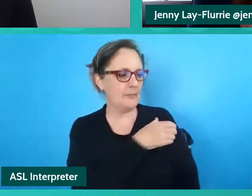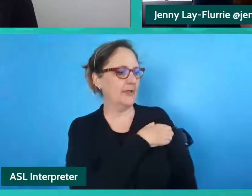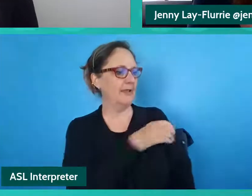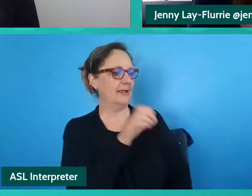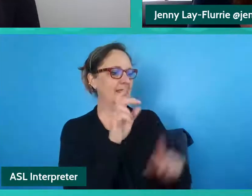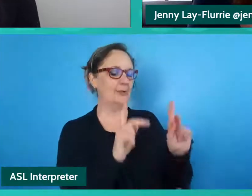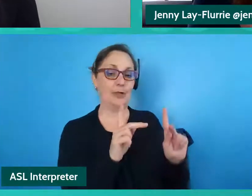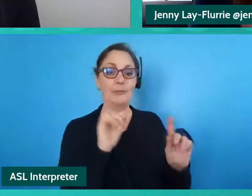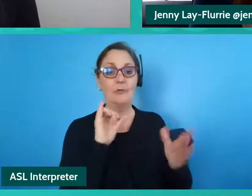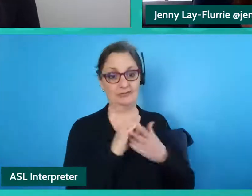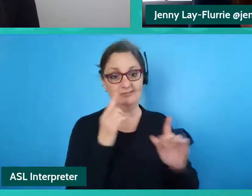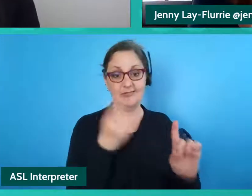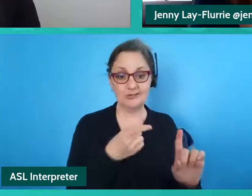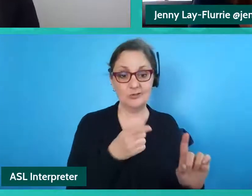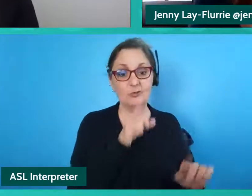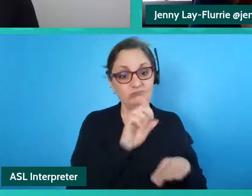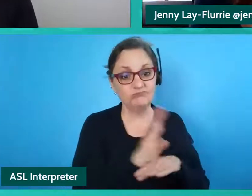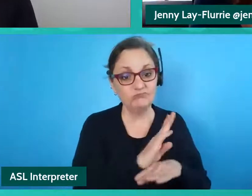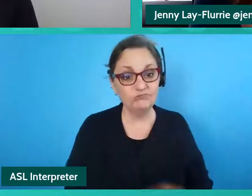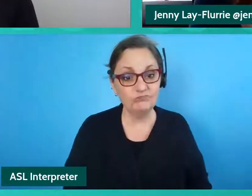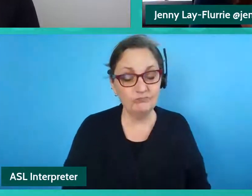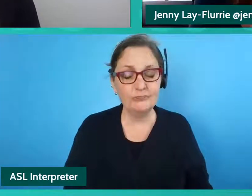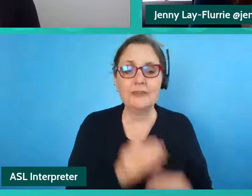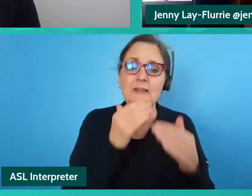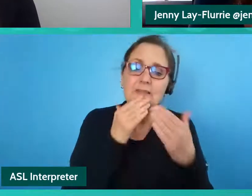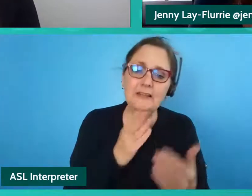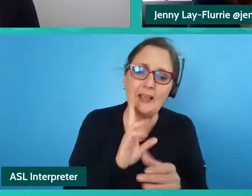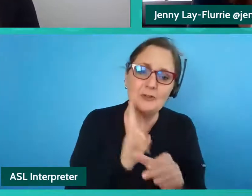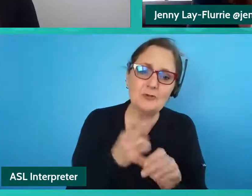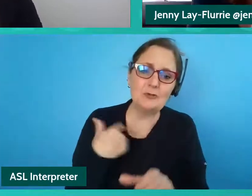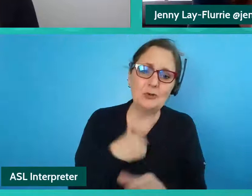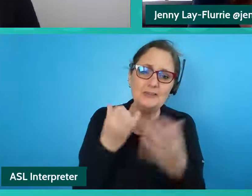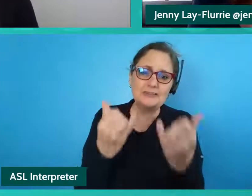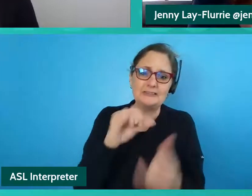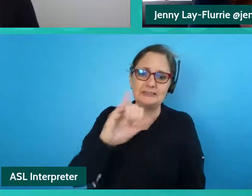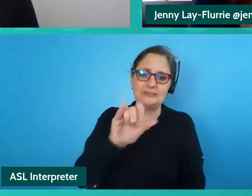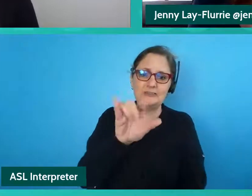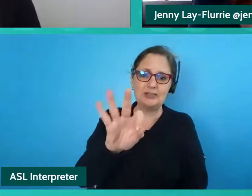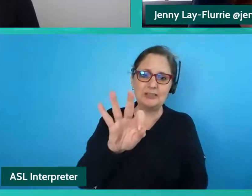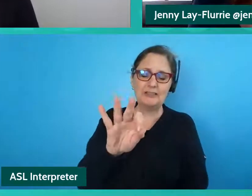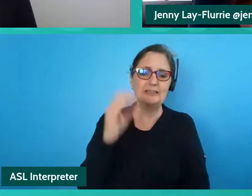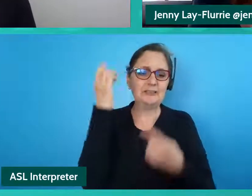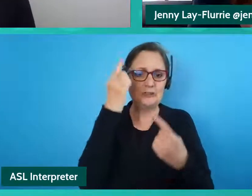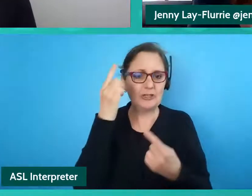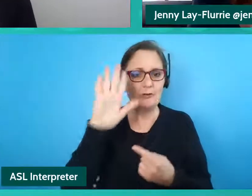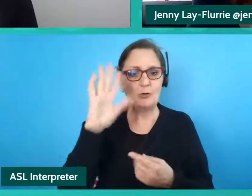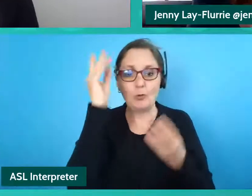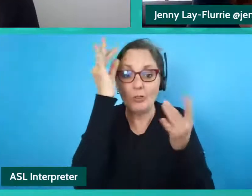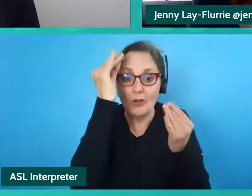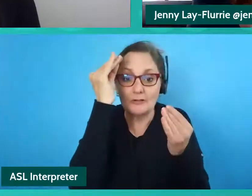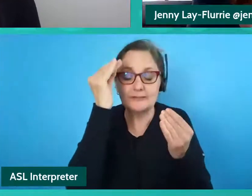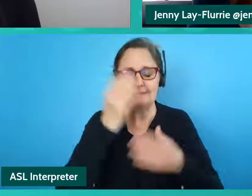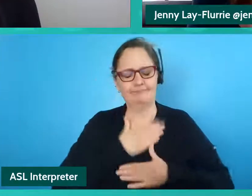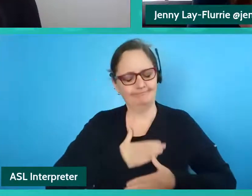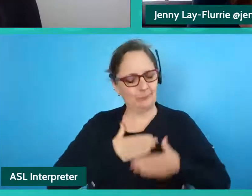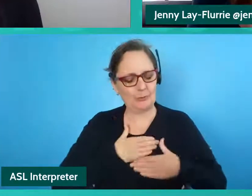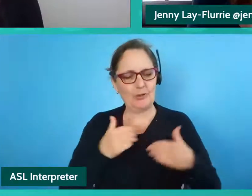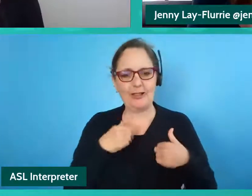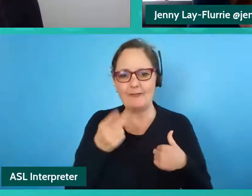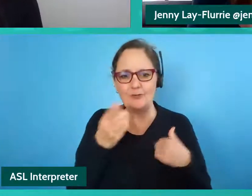That is the goal for sure. Thank you so much for joining us today, Jenny, and sharing your thoughts with us. It's been a pleasure having you here.